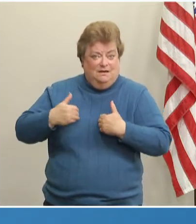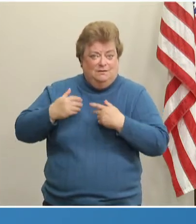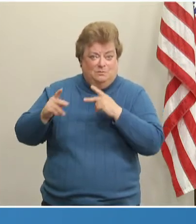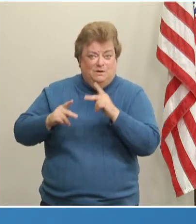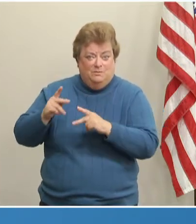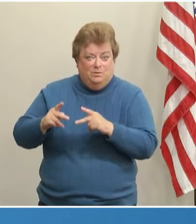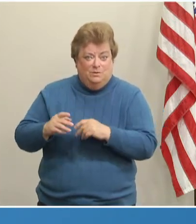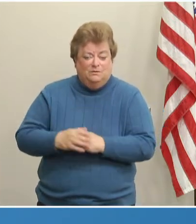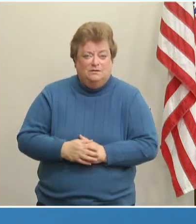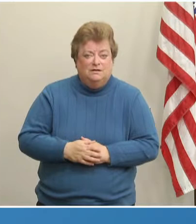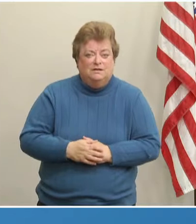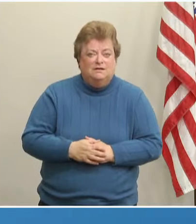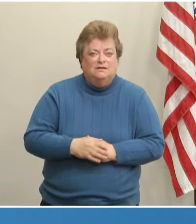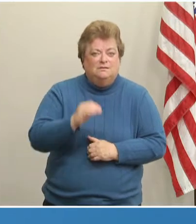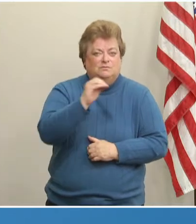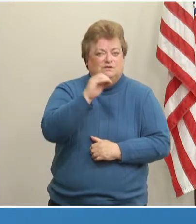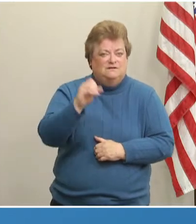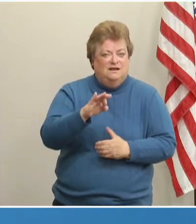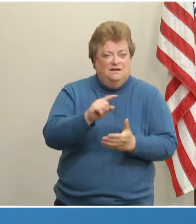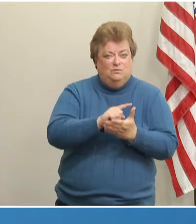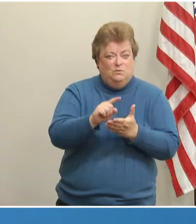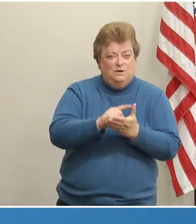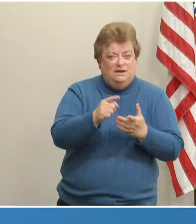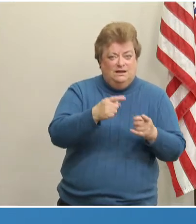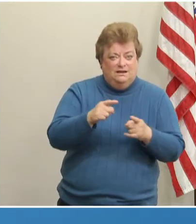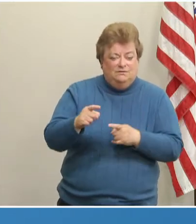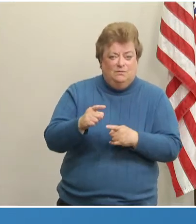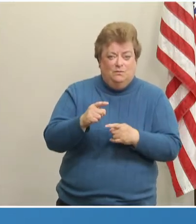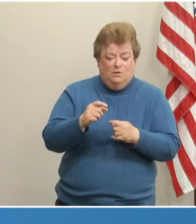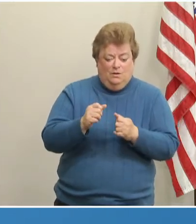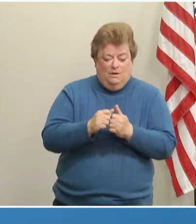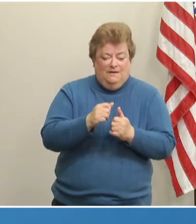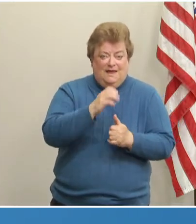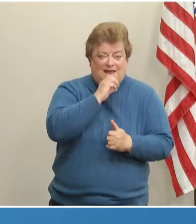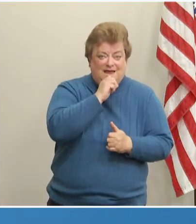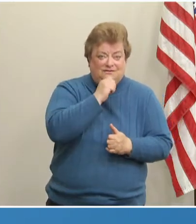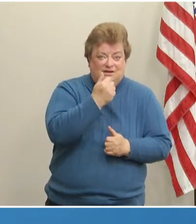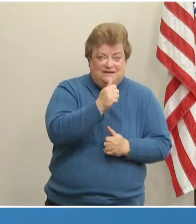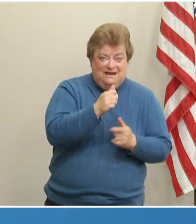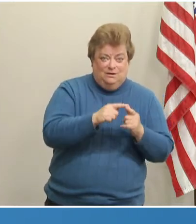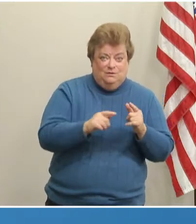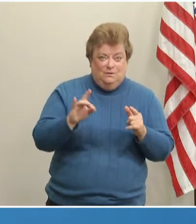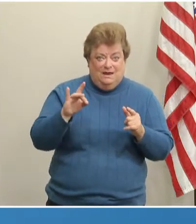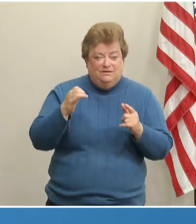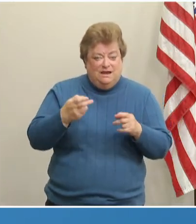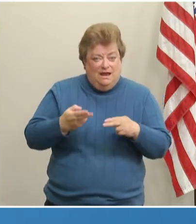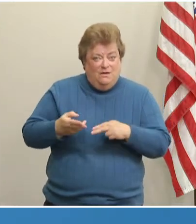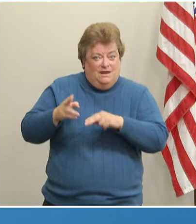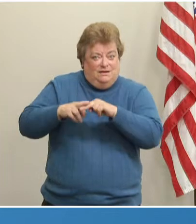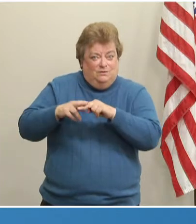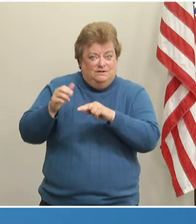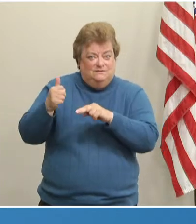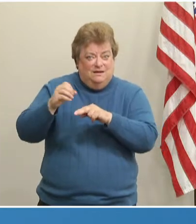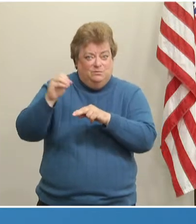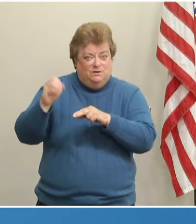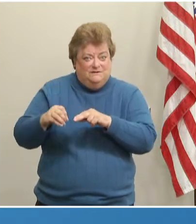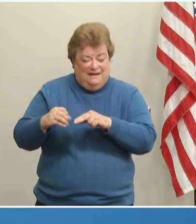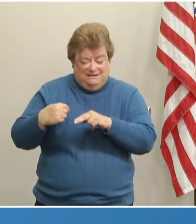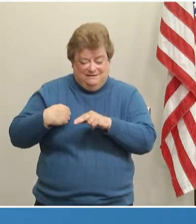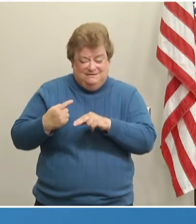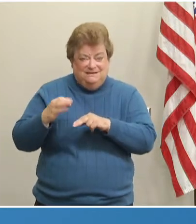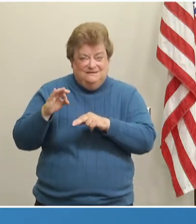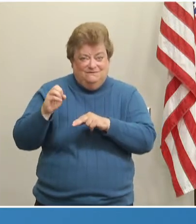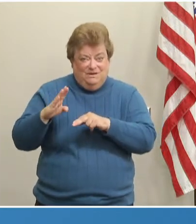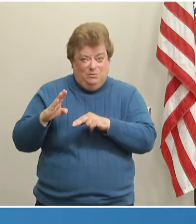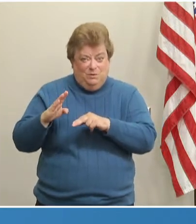The percent of weekly cases in young people aged 10 through 18 has increased from 10% at the beginning of